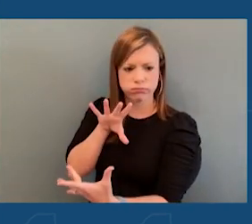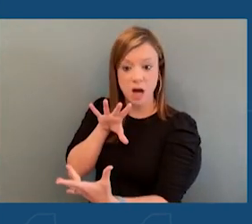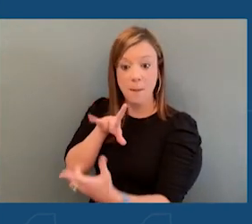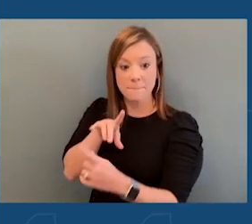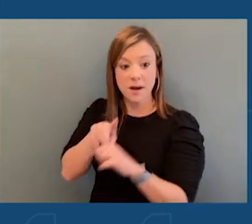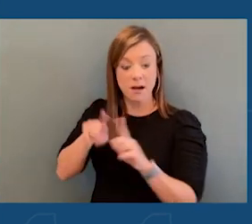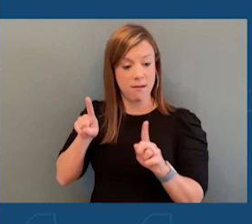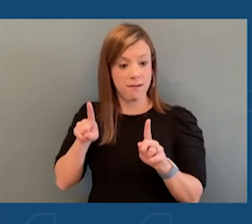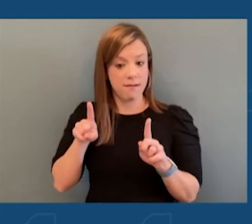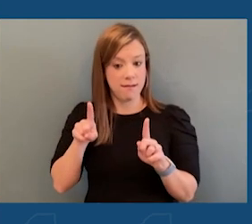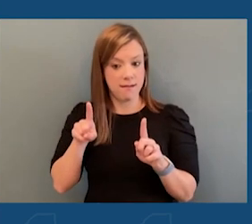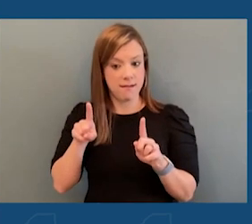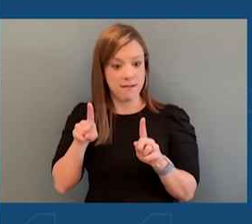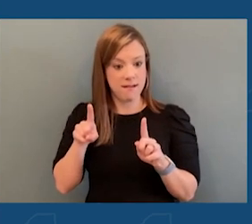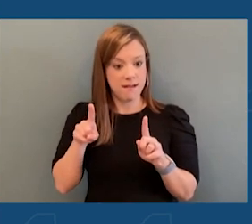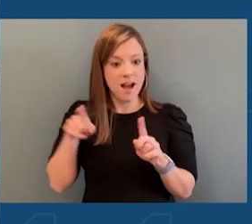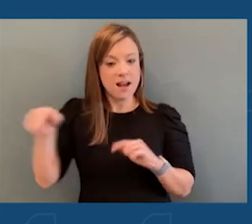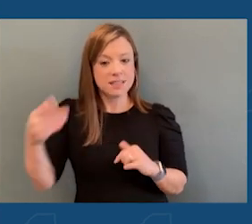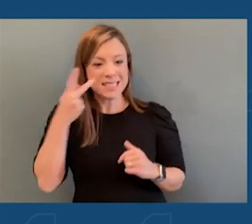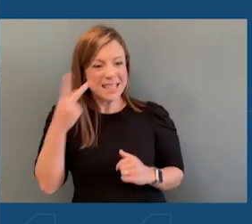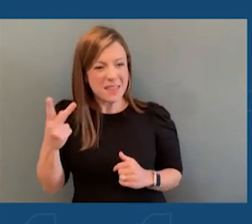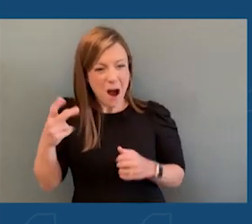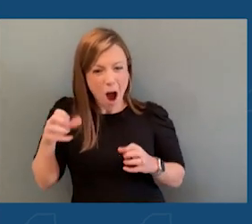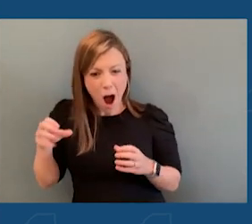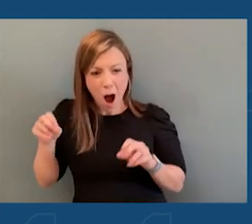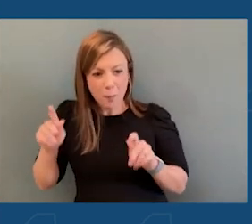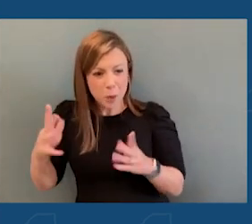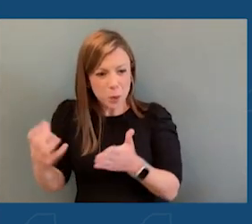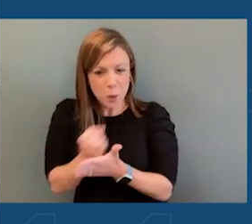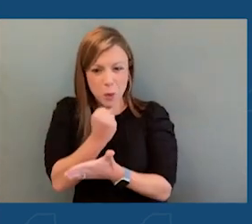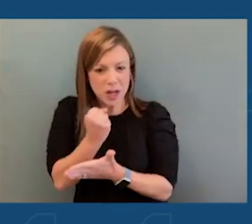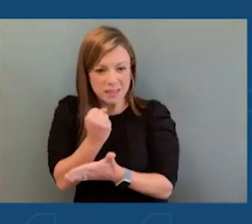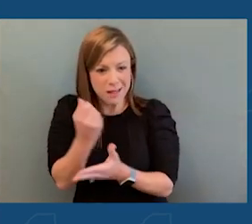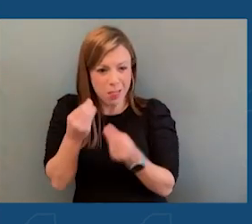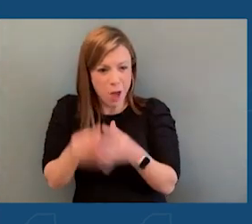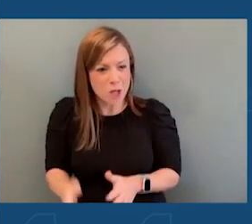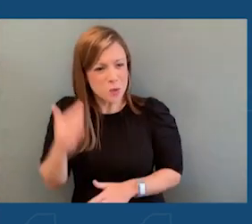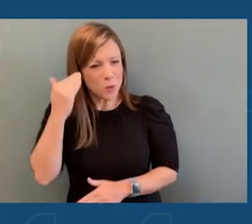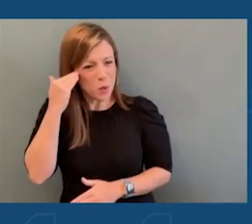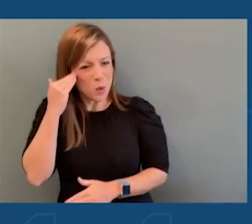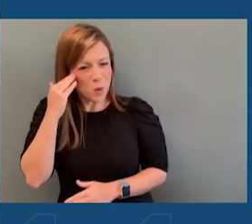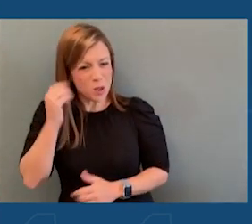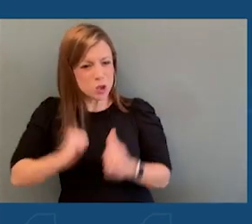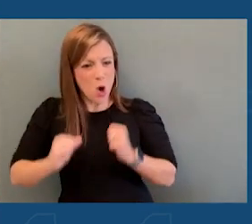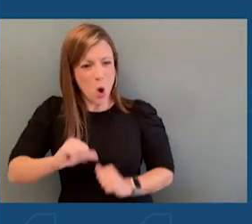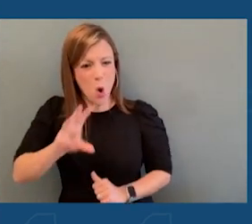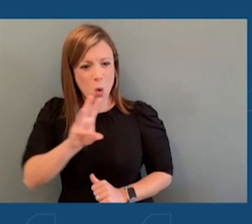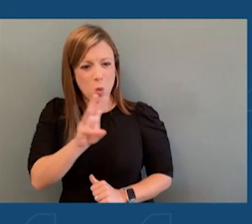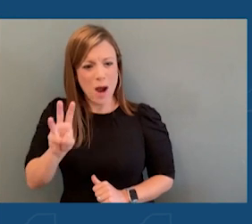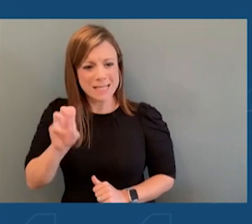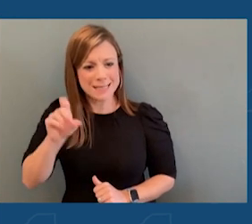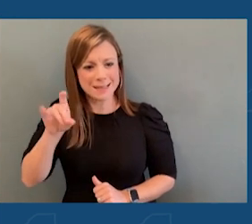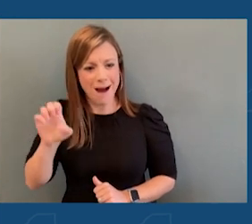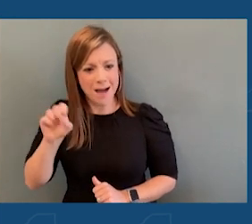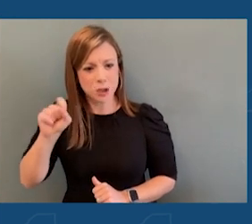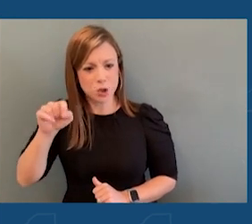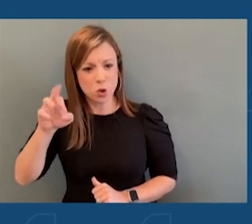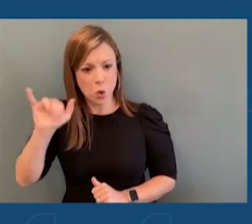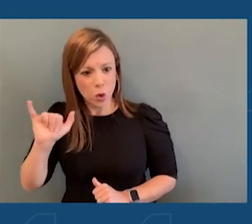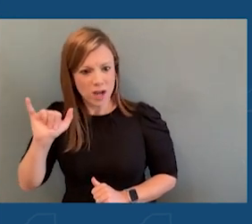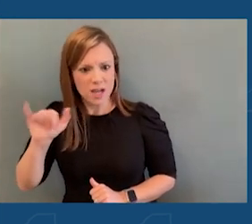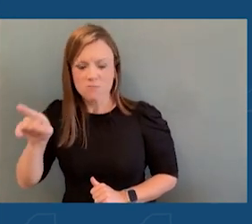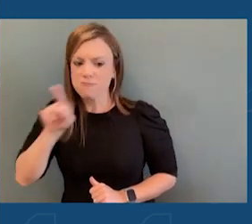opportunities that have been lost. When West Side Story first was a smash hit on